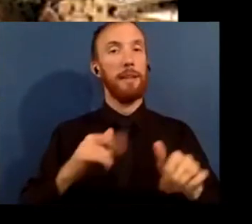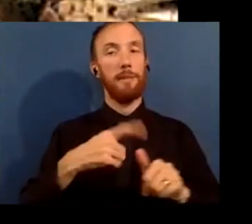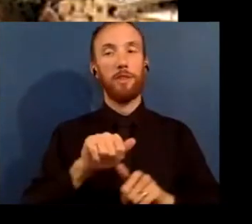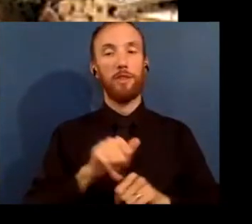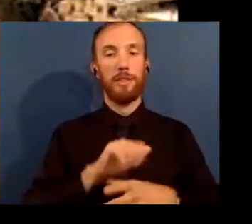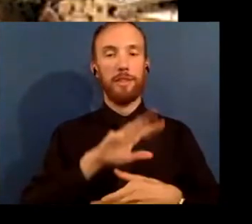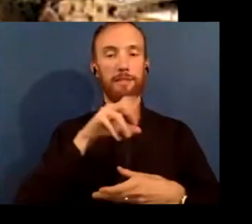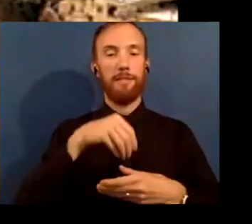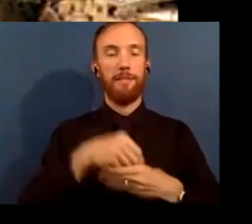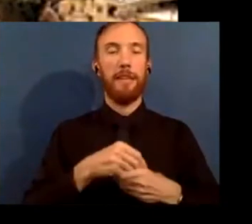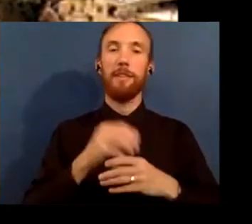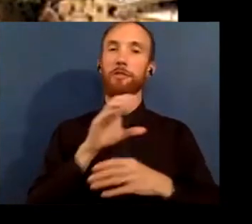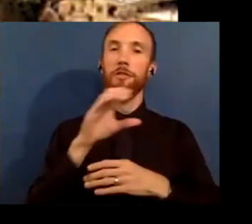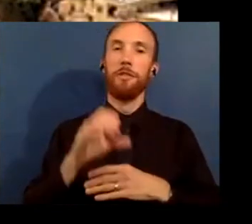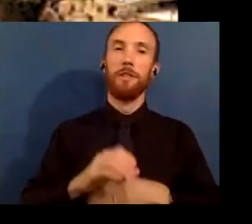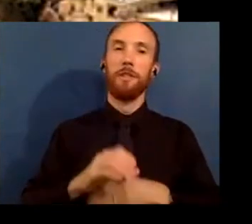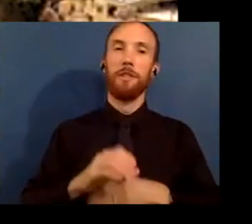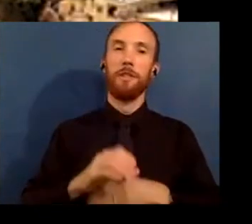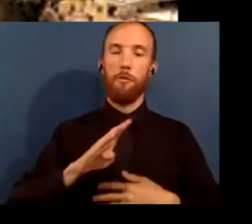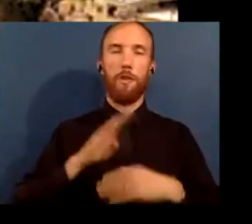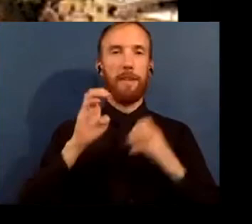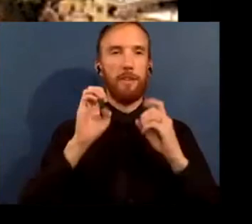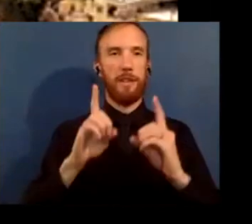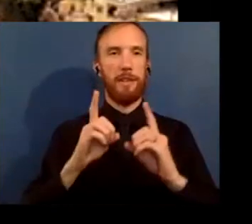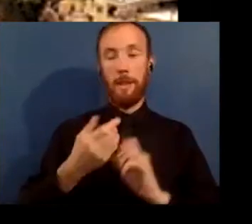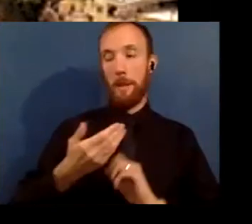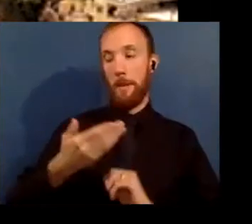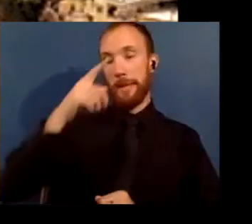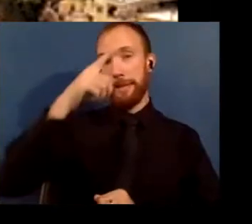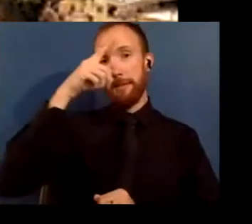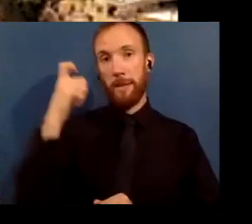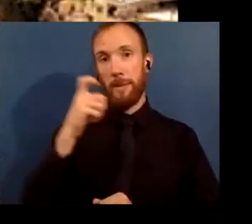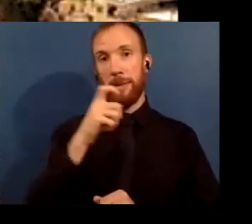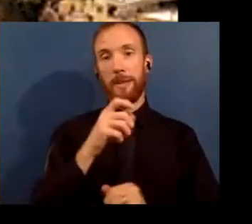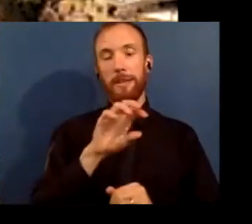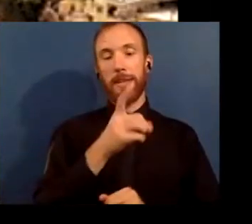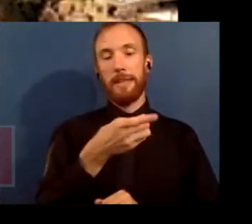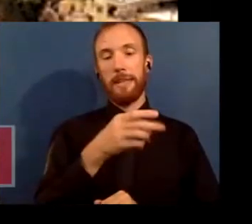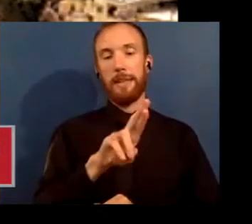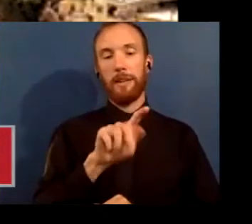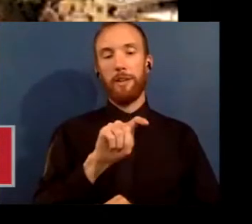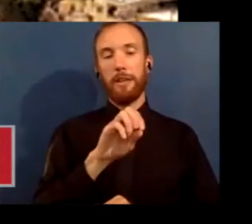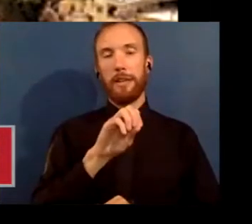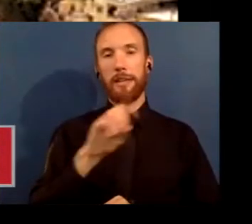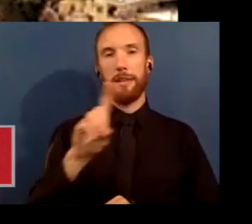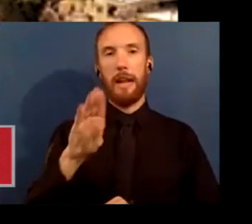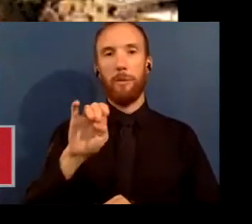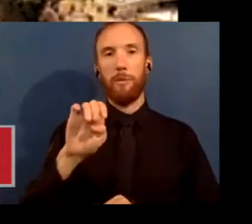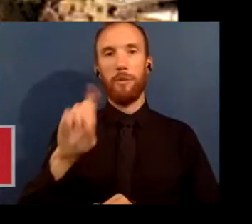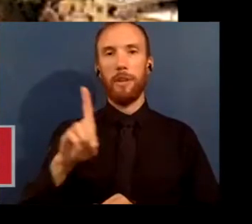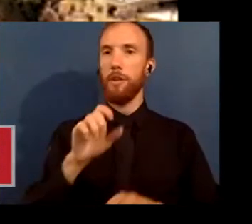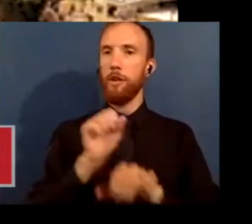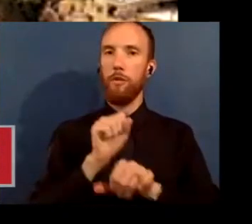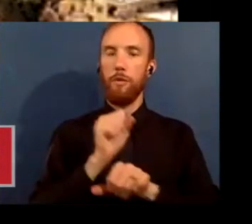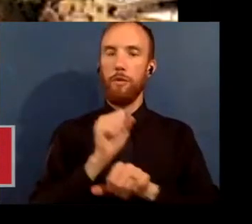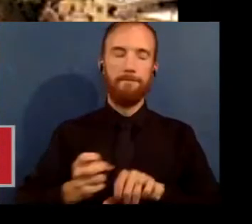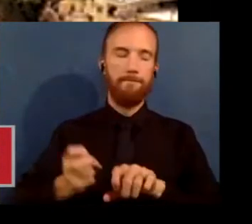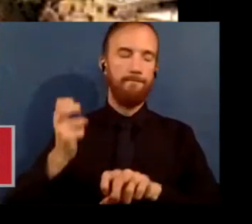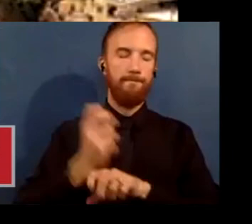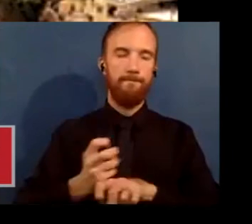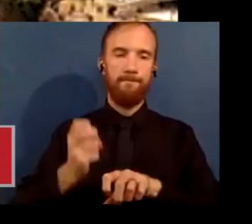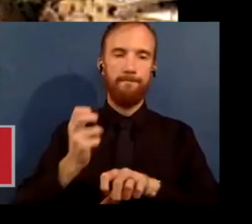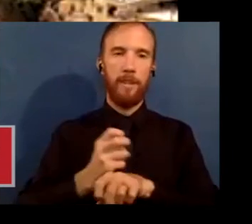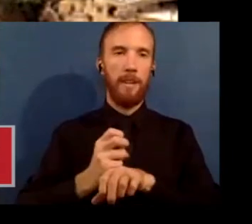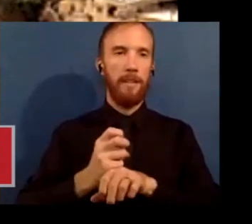of Education. Just this summer, Dr. Todd Breland worked tirelessly for the struggle to remove police from Chicago